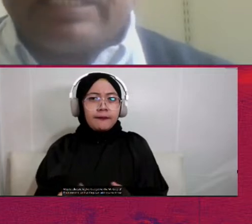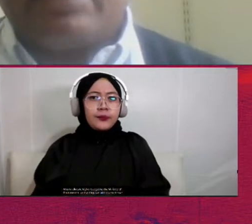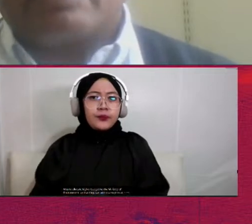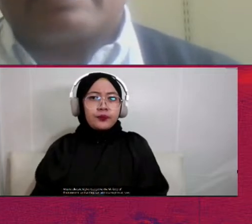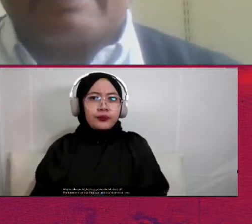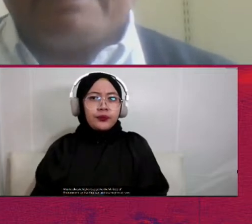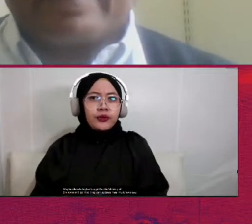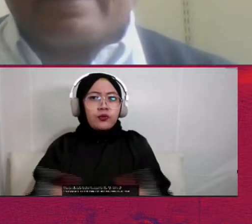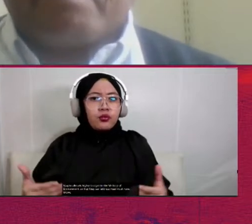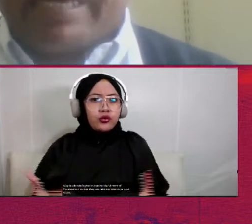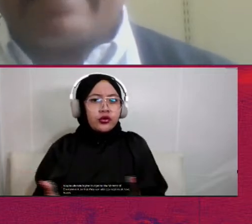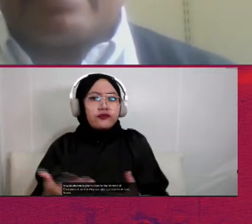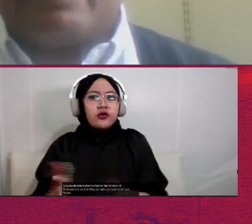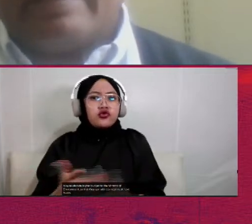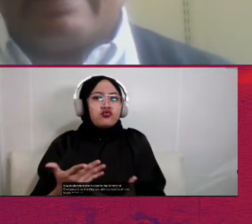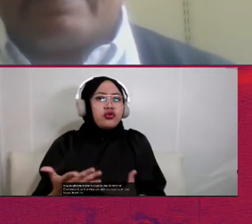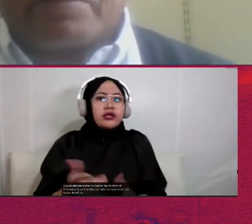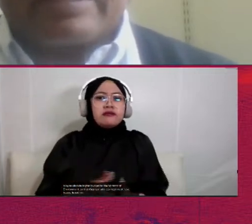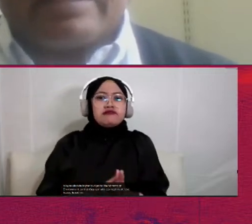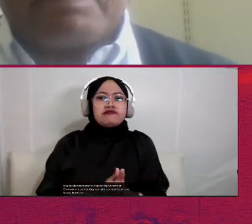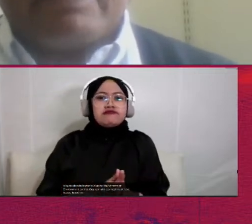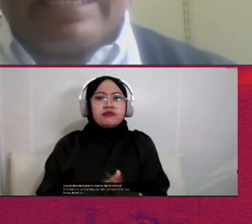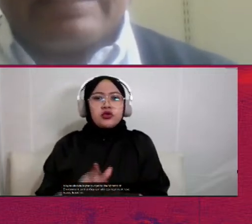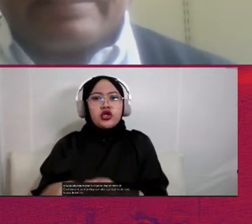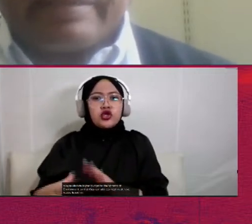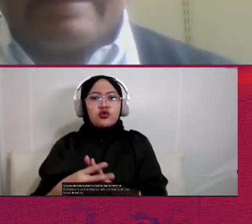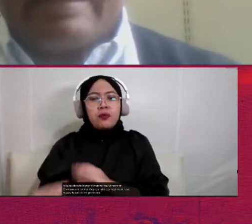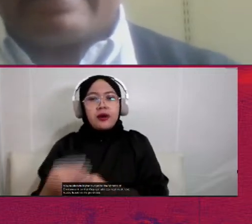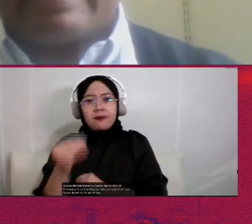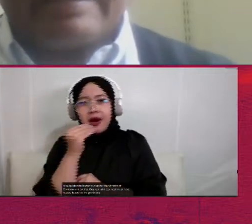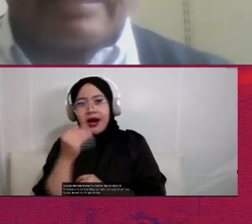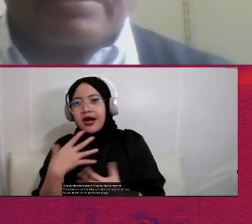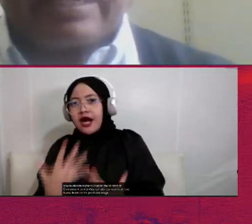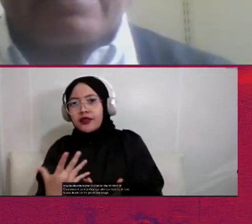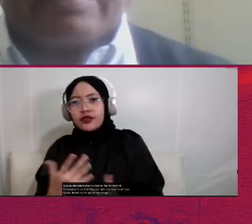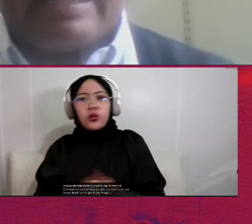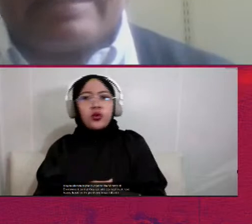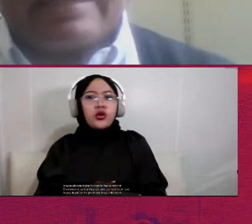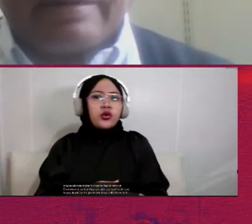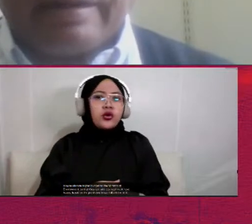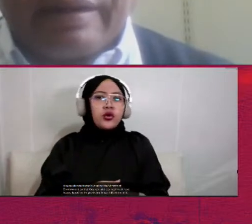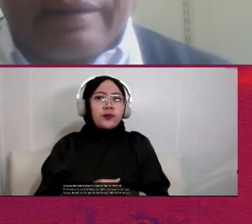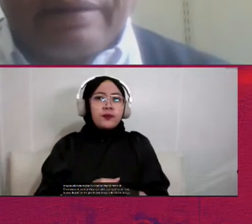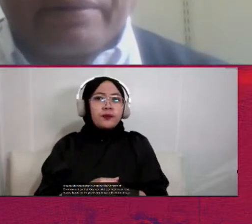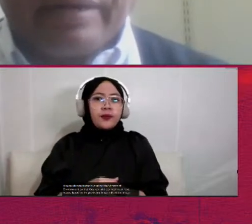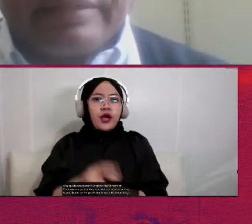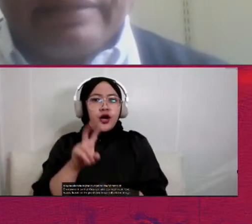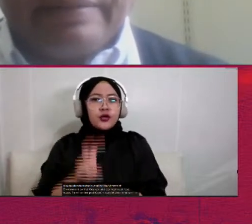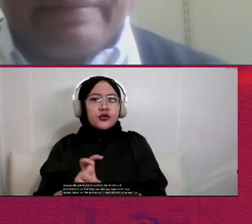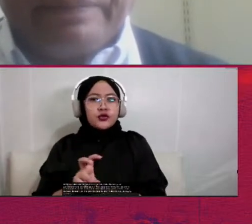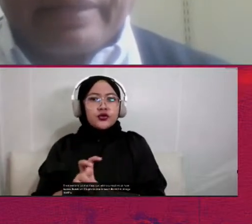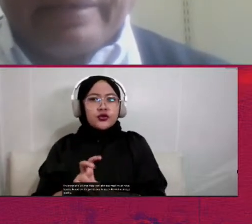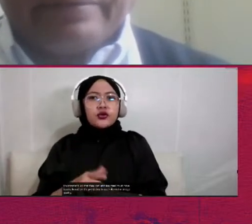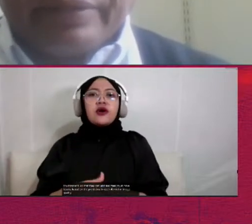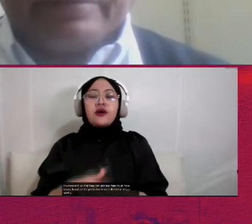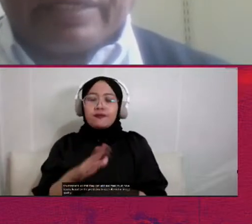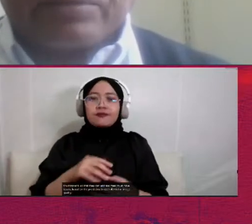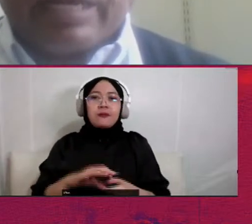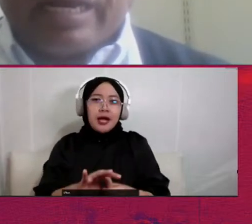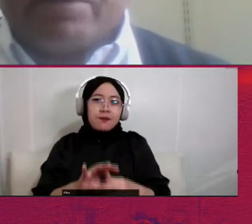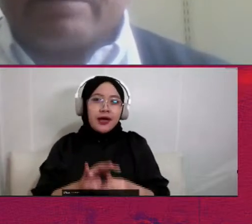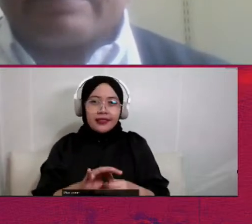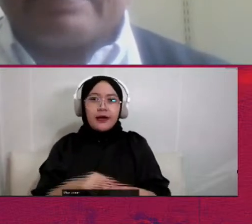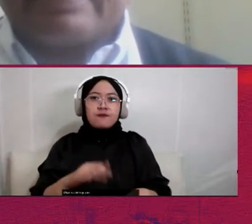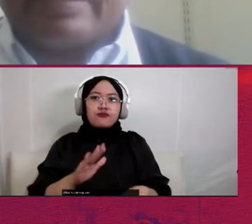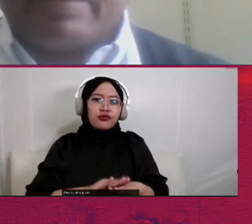most of the issues based on environmental deprivations in each district or in each locality. That